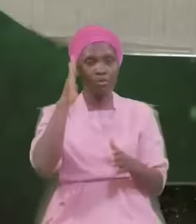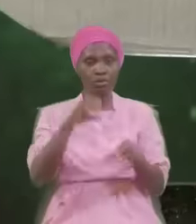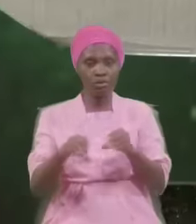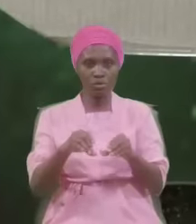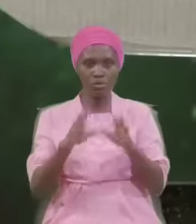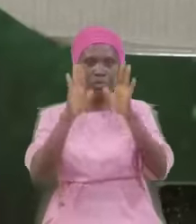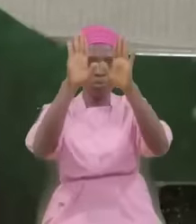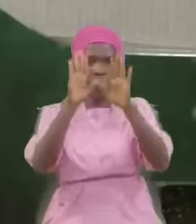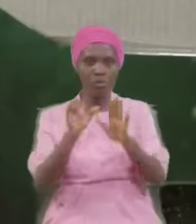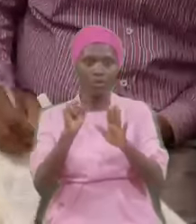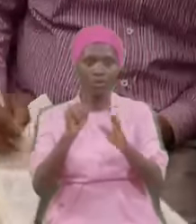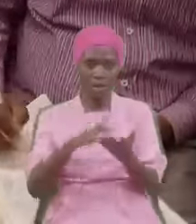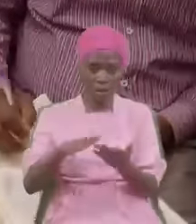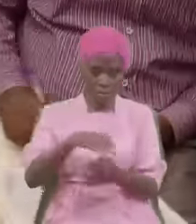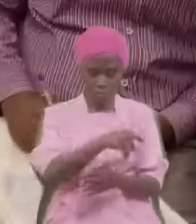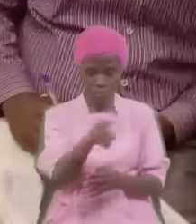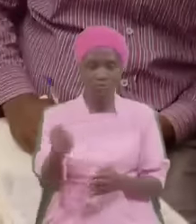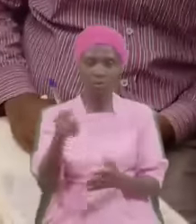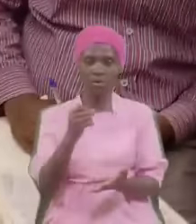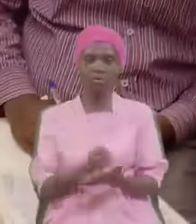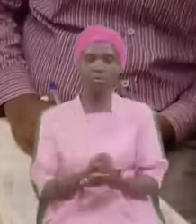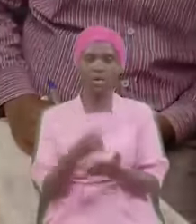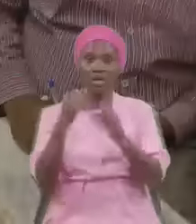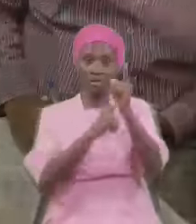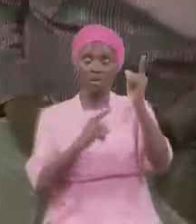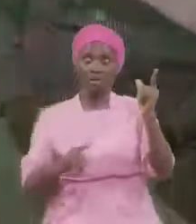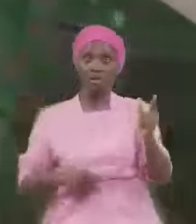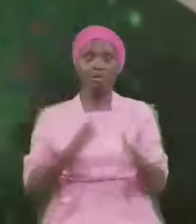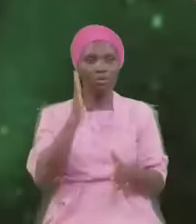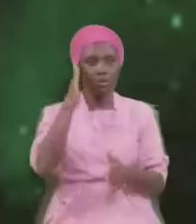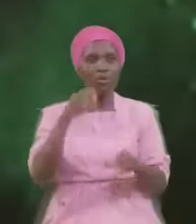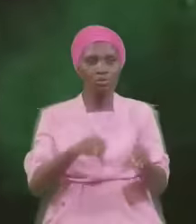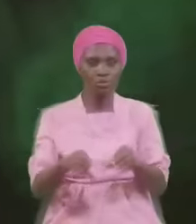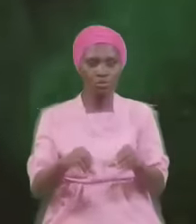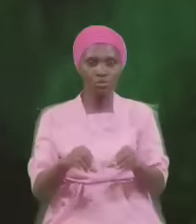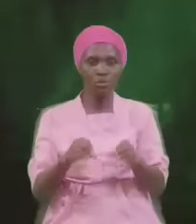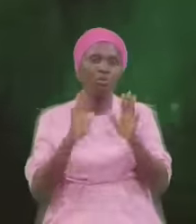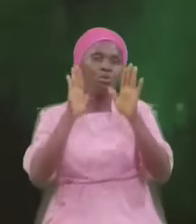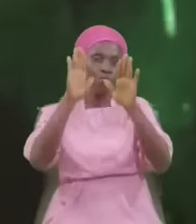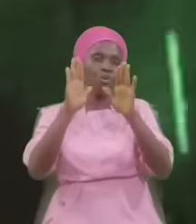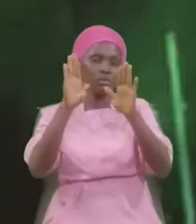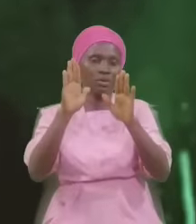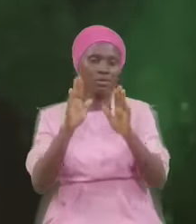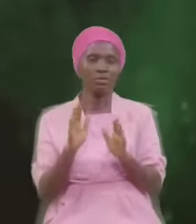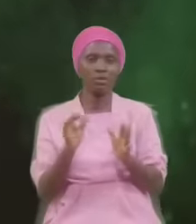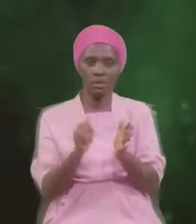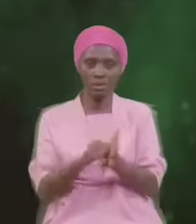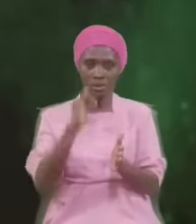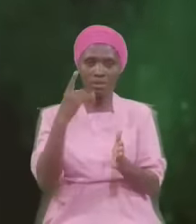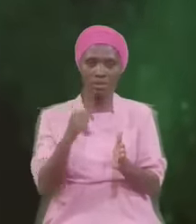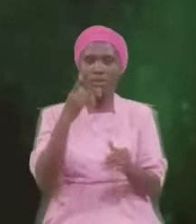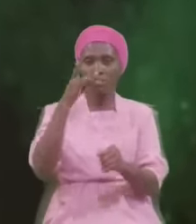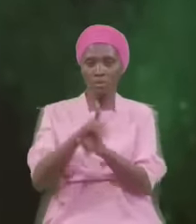wonders among you. The Lord will do wonders. That's a promise. That's